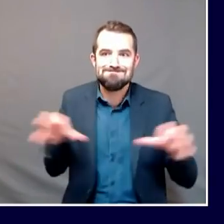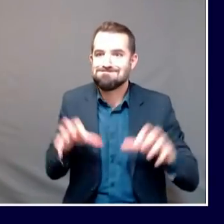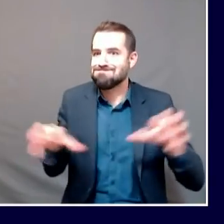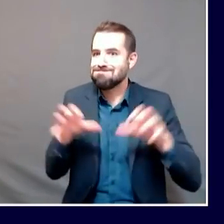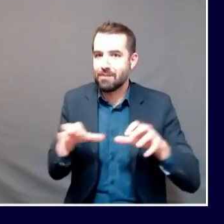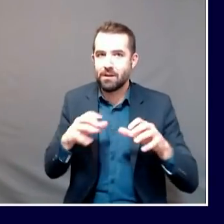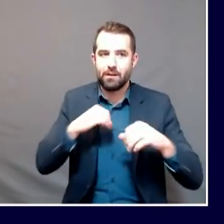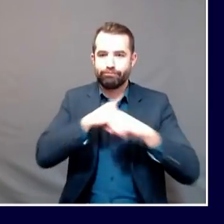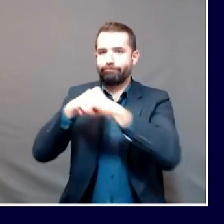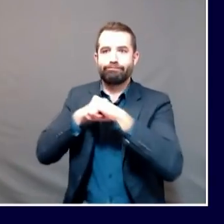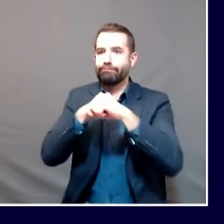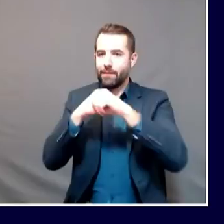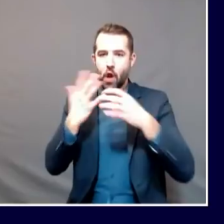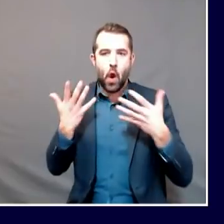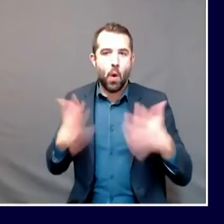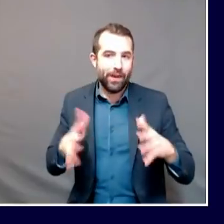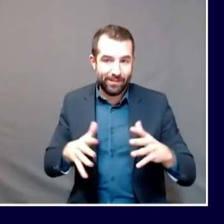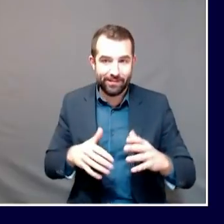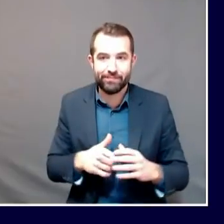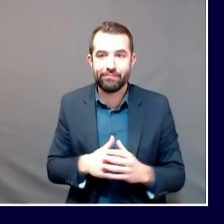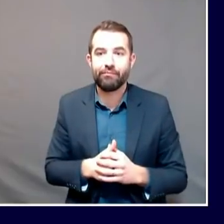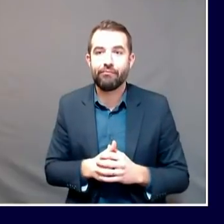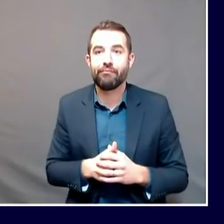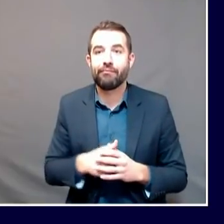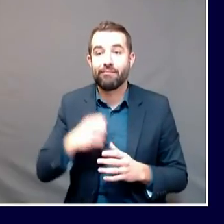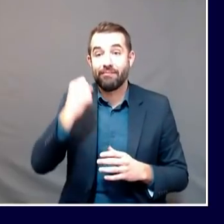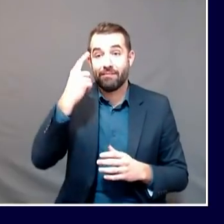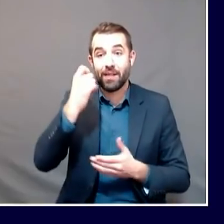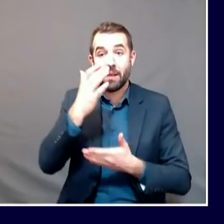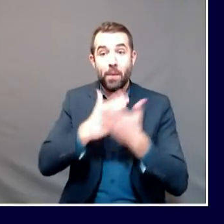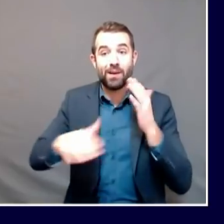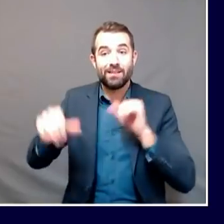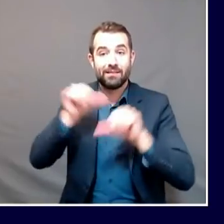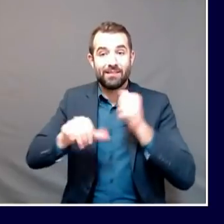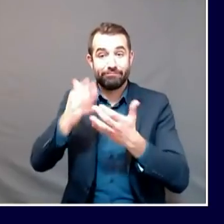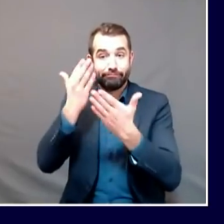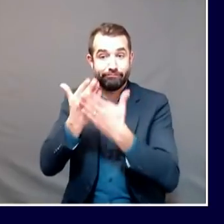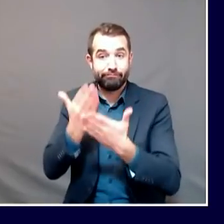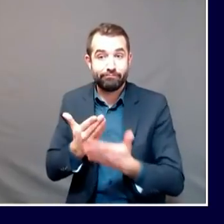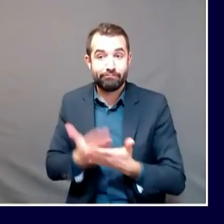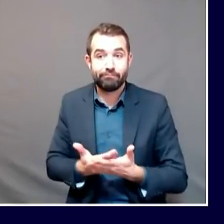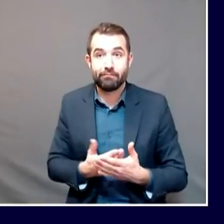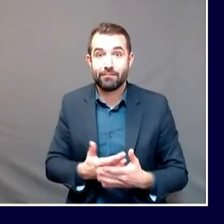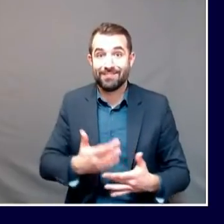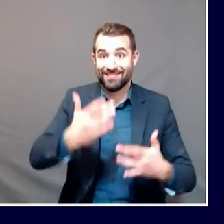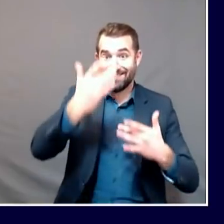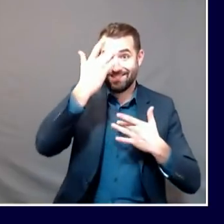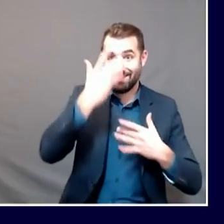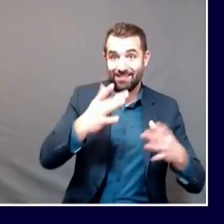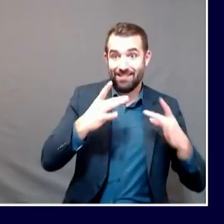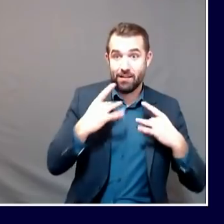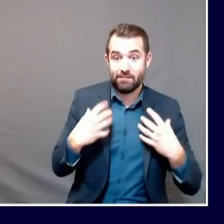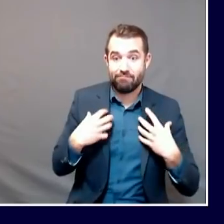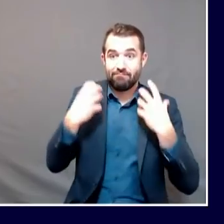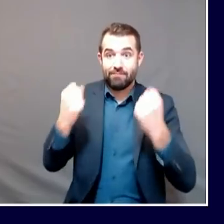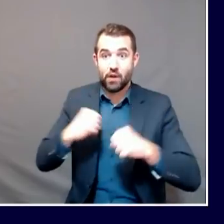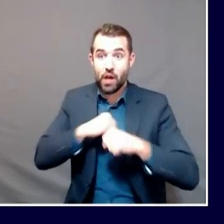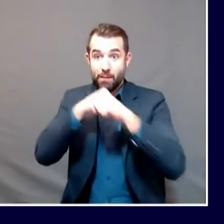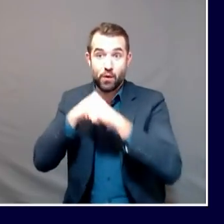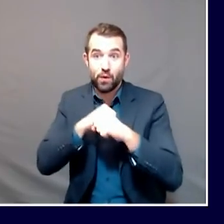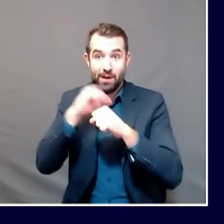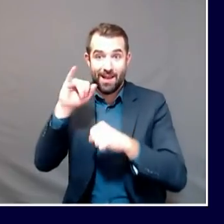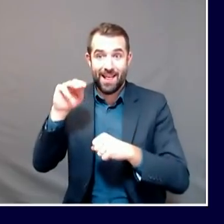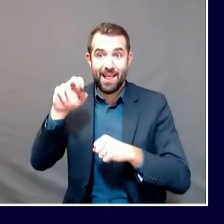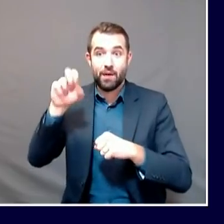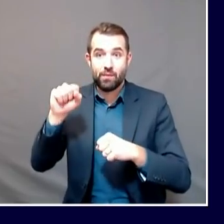you get after a vaccine may be stronger than the immunity that you get from just having had COVID. So